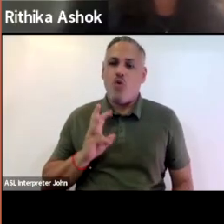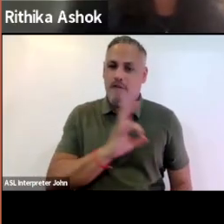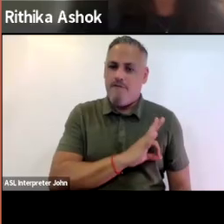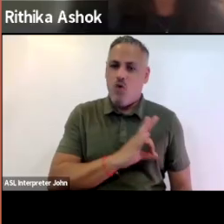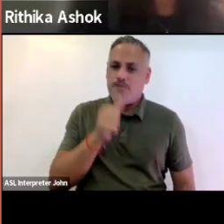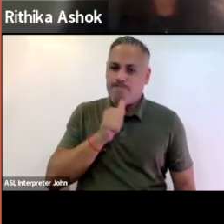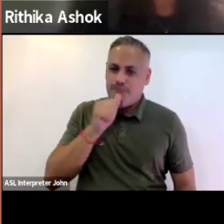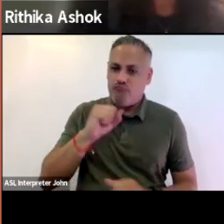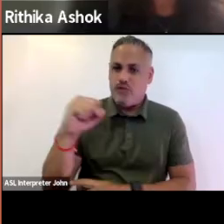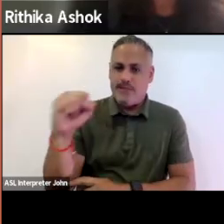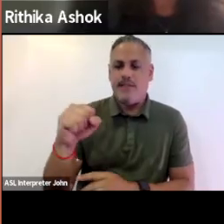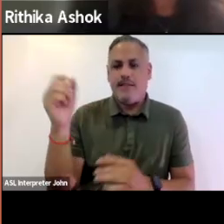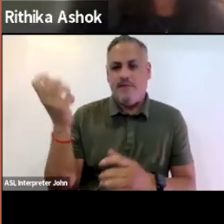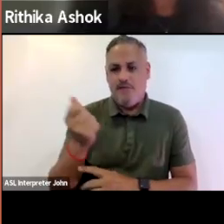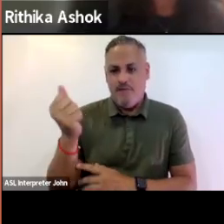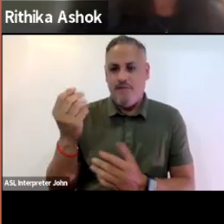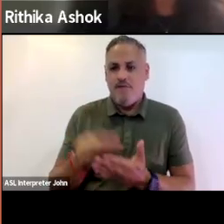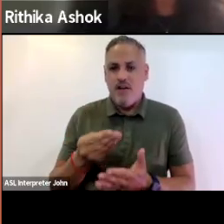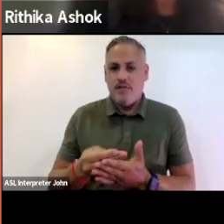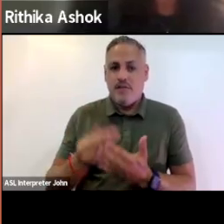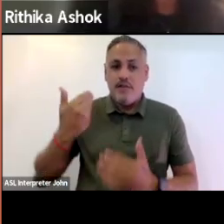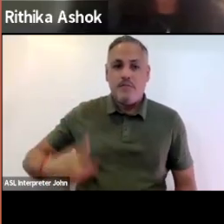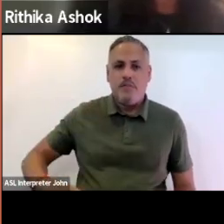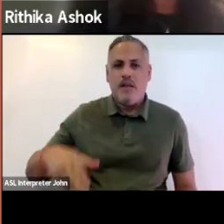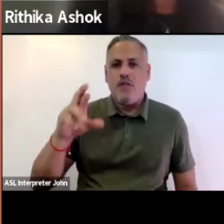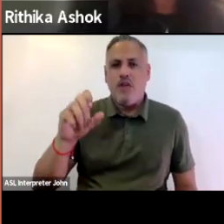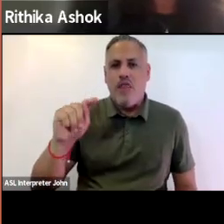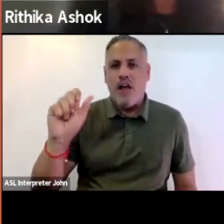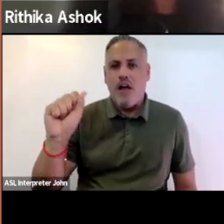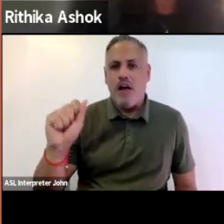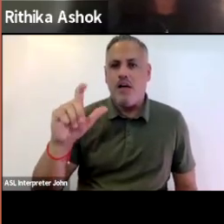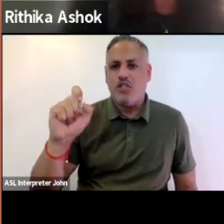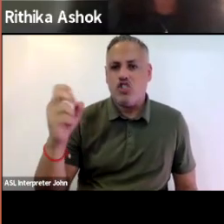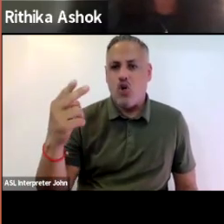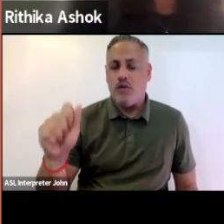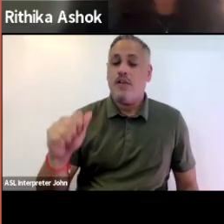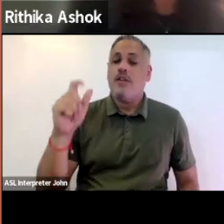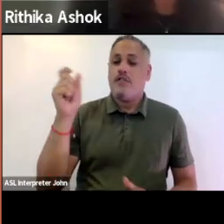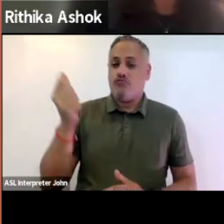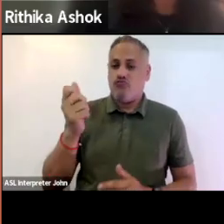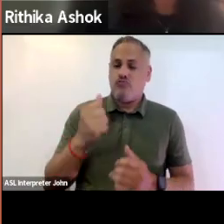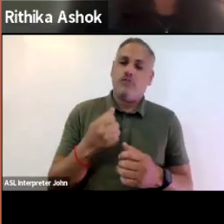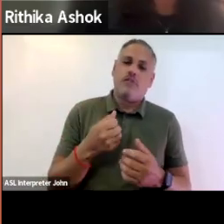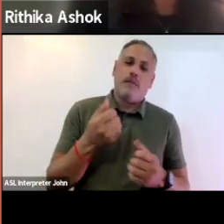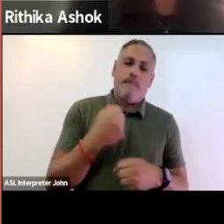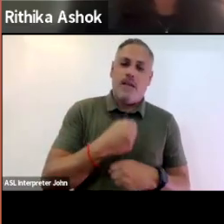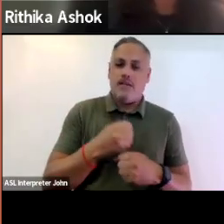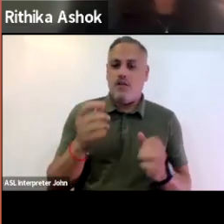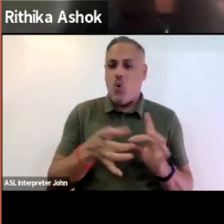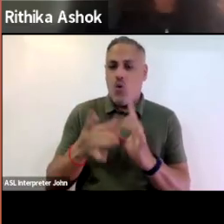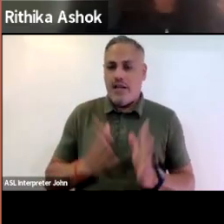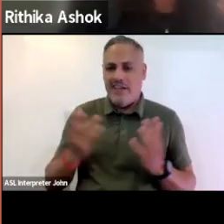Fund. My name is Ritika Ashok. I am the grant making coordinator at